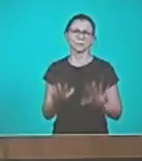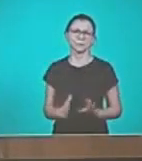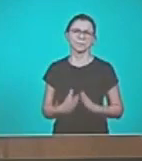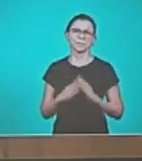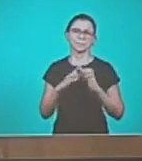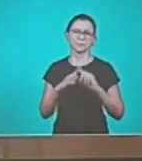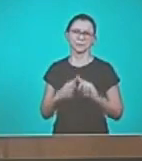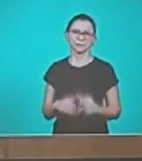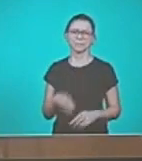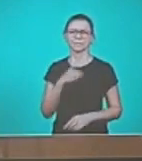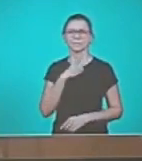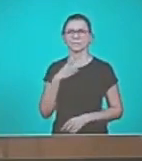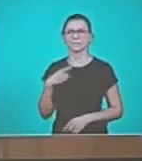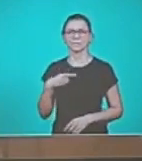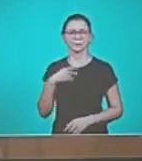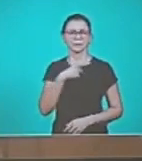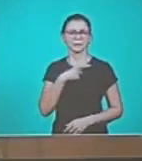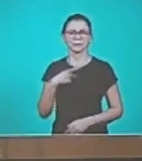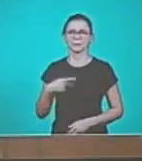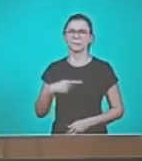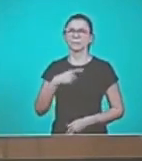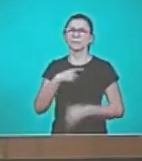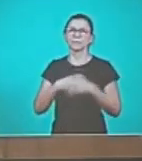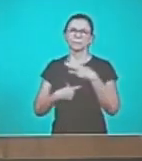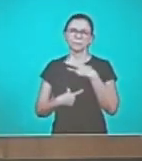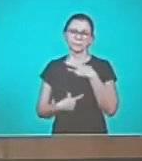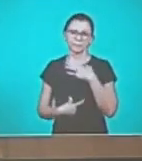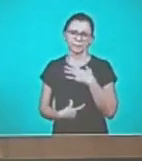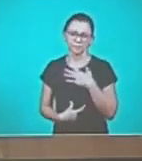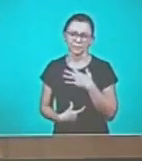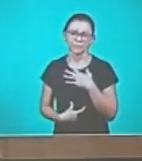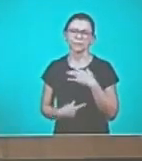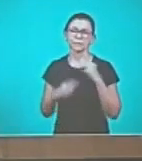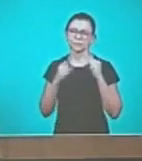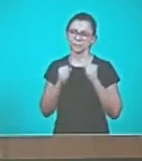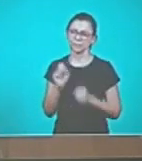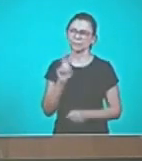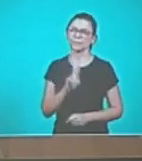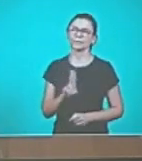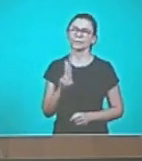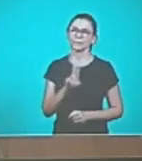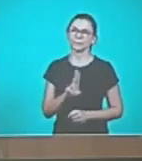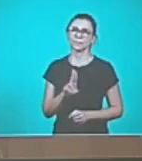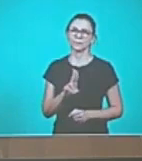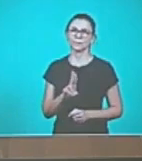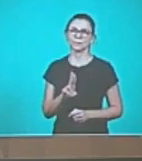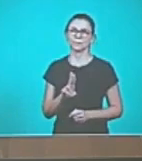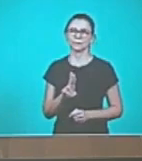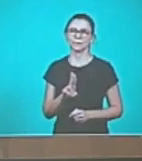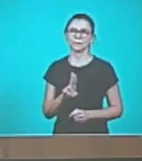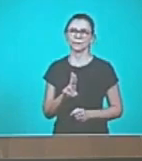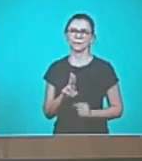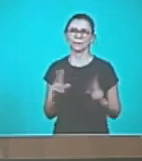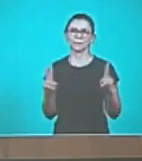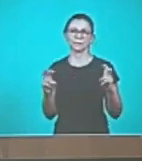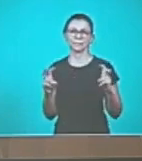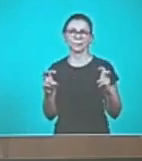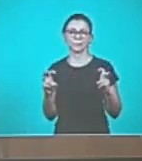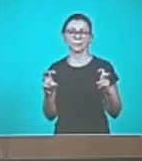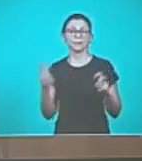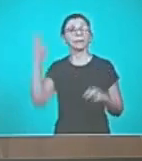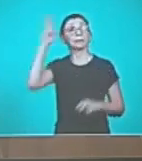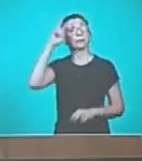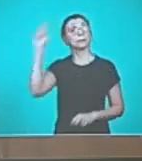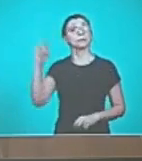church, where the deacon, the pastor, and the usher will be able to use the same word and